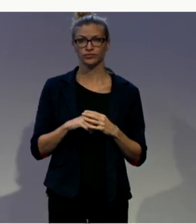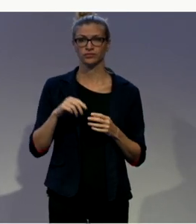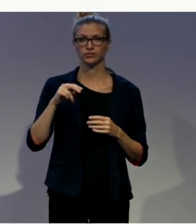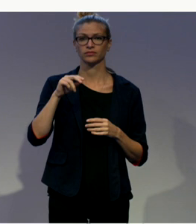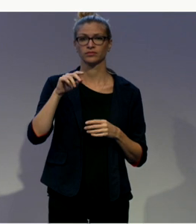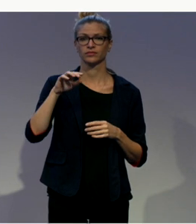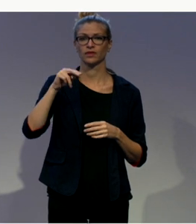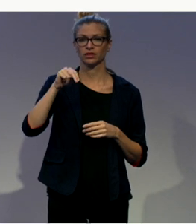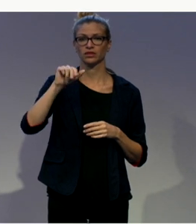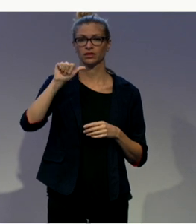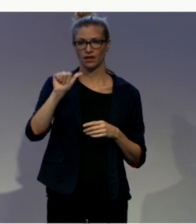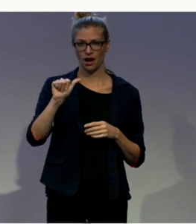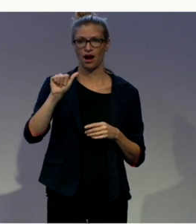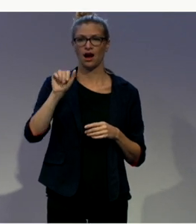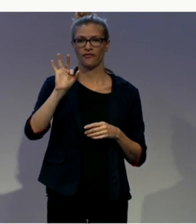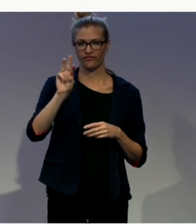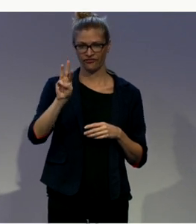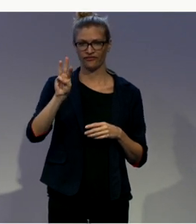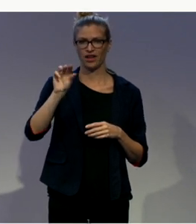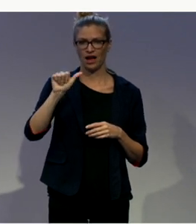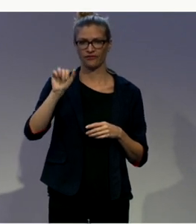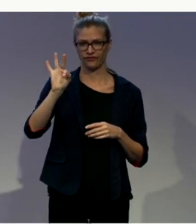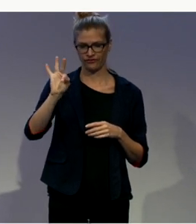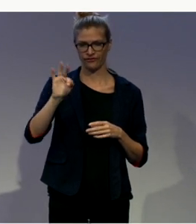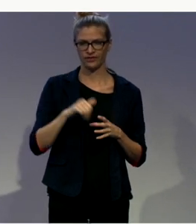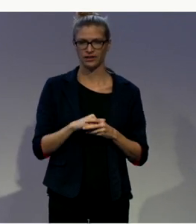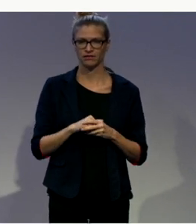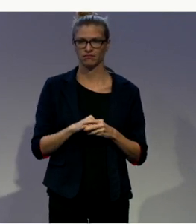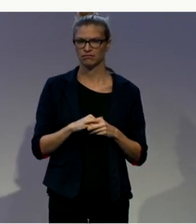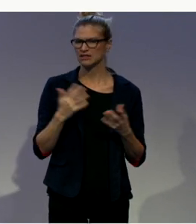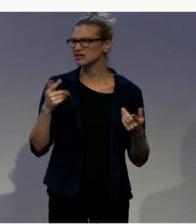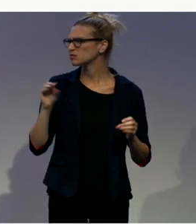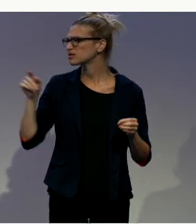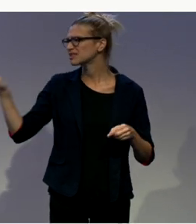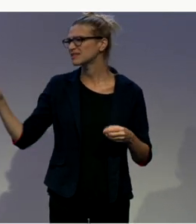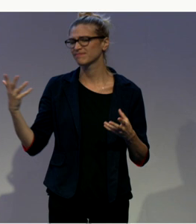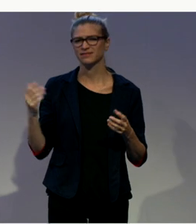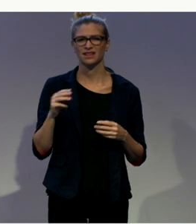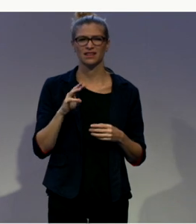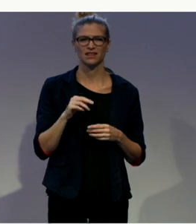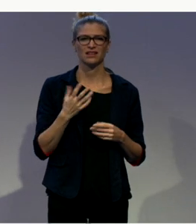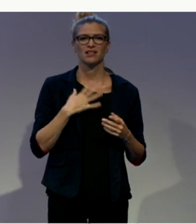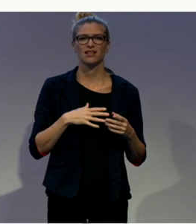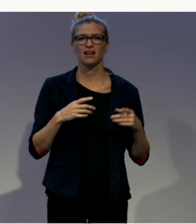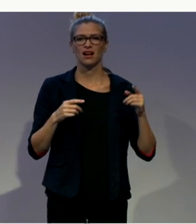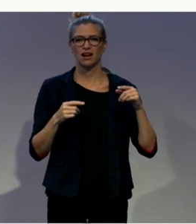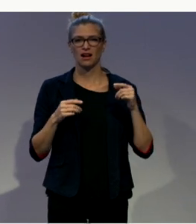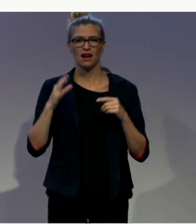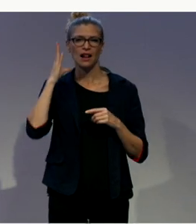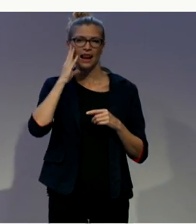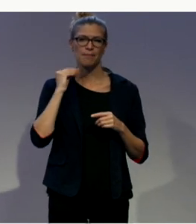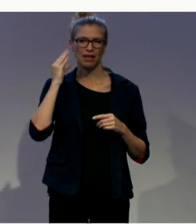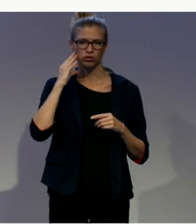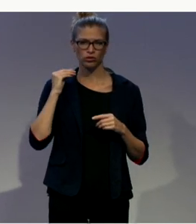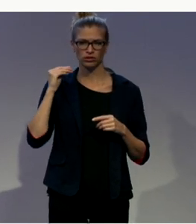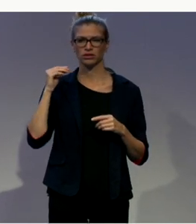had a great presentation. He was supposed to join us from Lebanon, so I will skip his